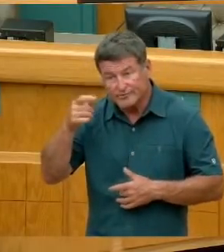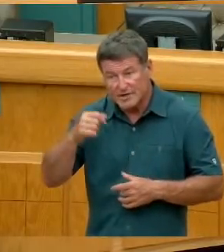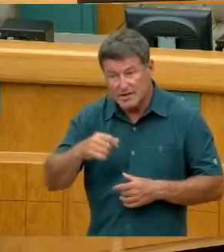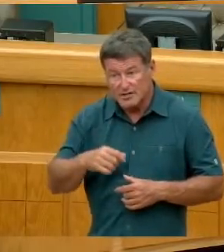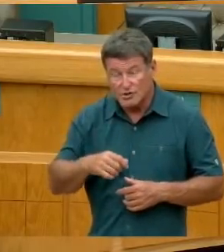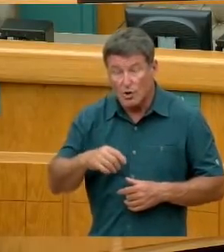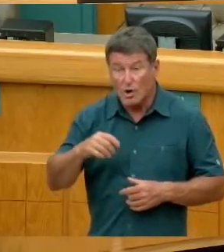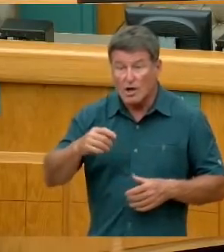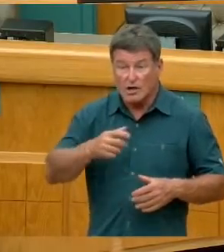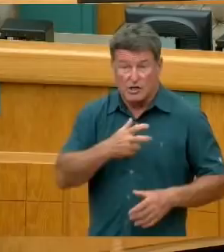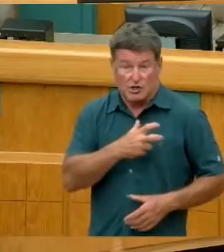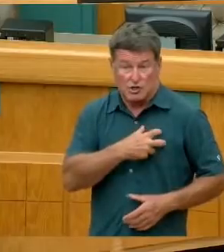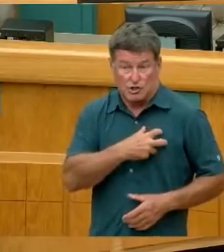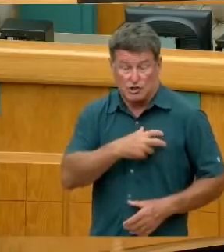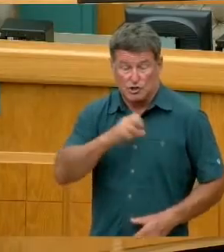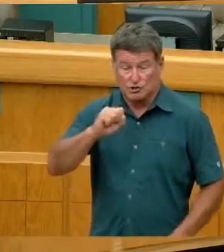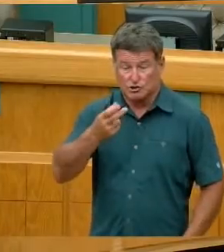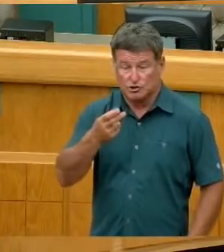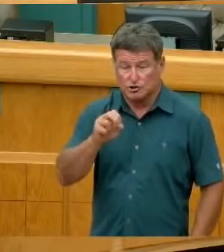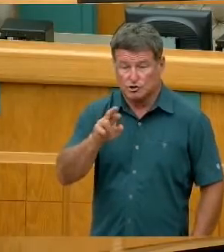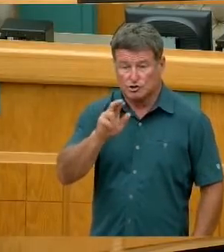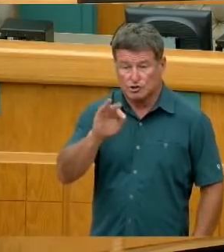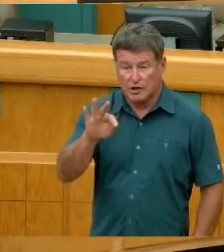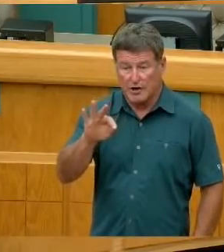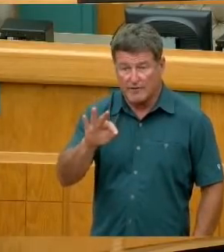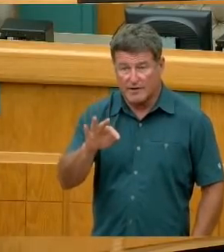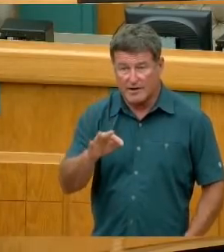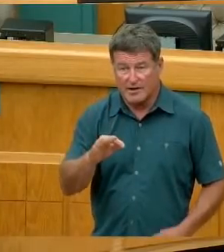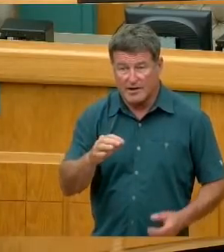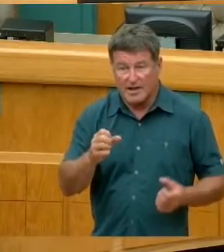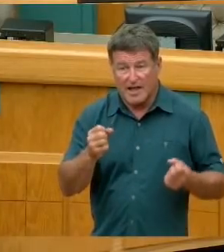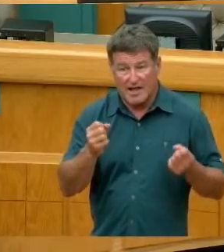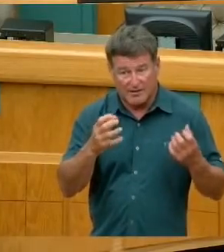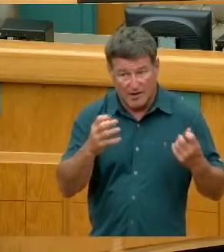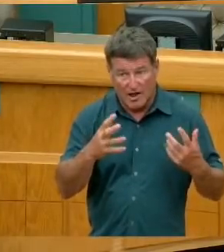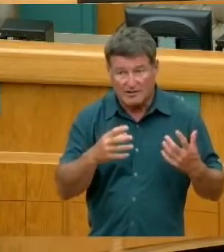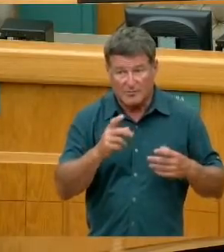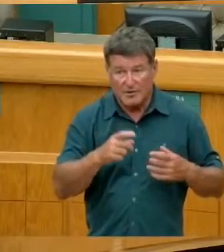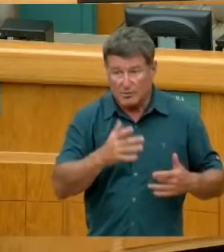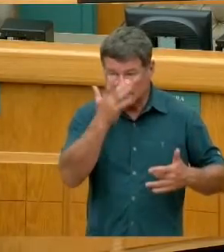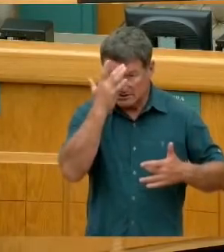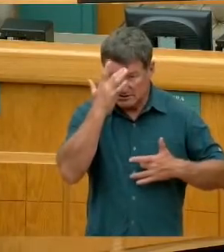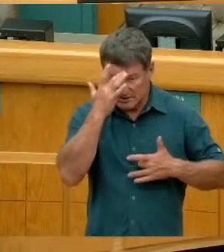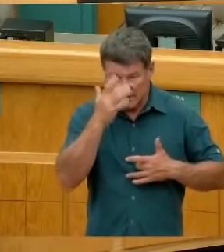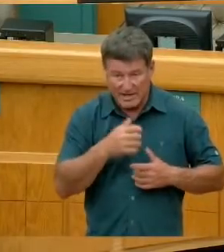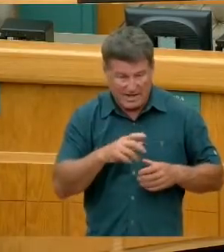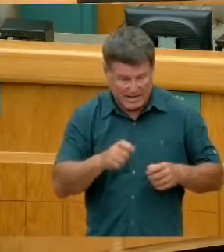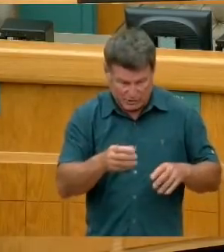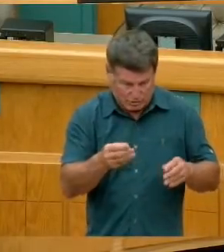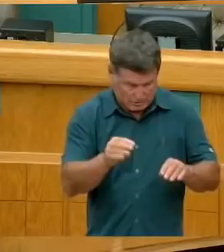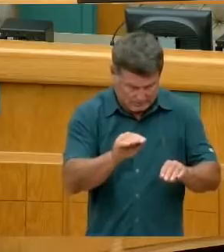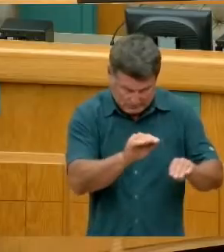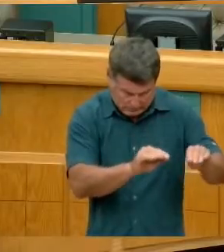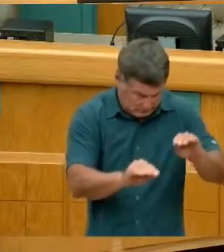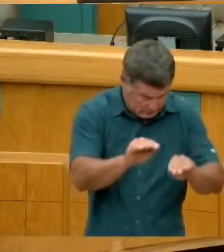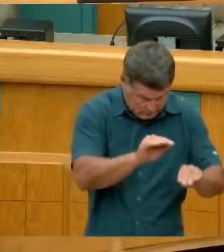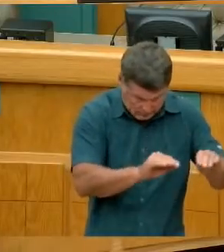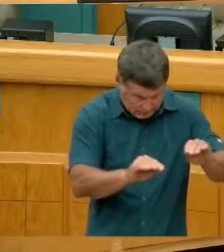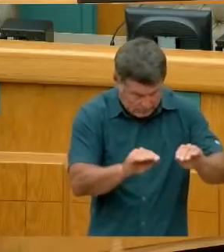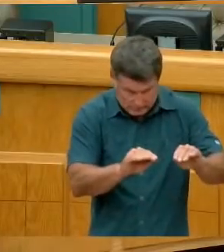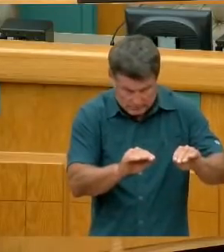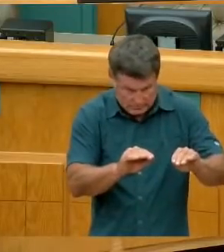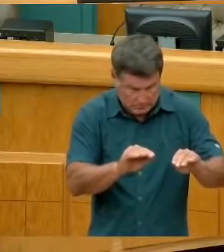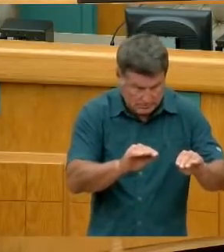so he has the hard task of, when he's already has lots of vacancies, to try